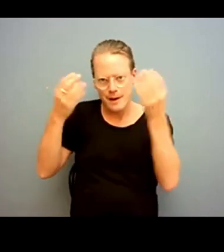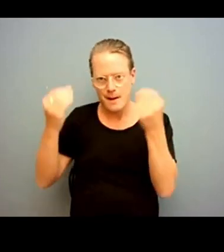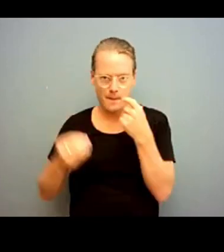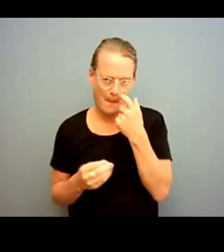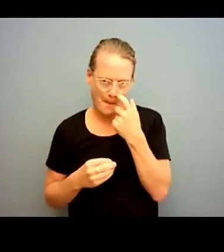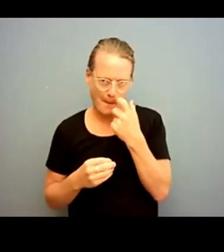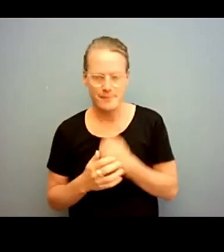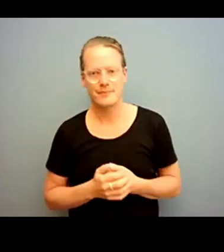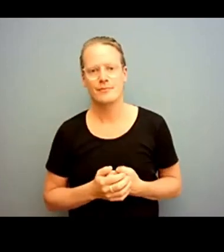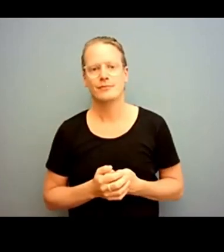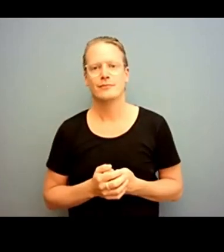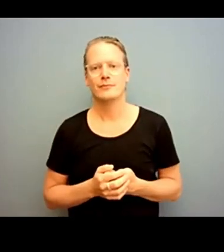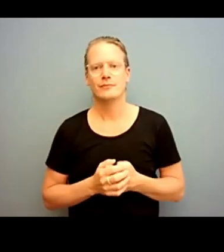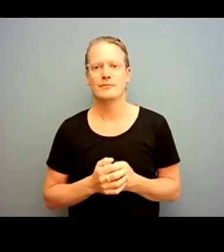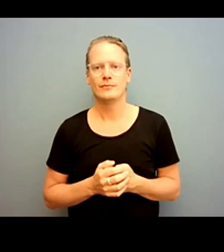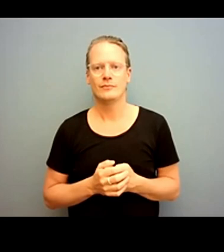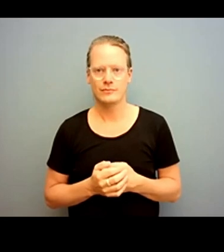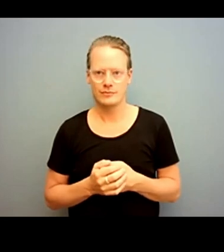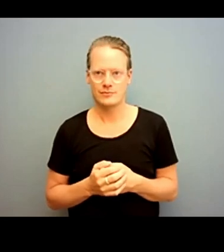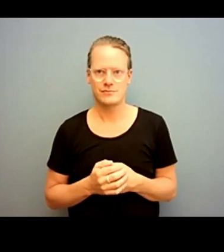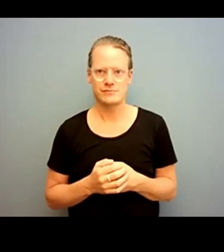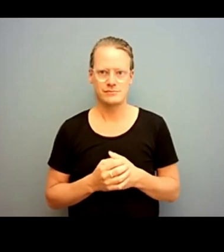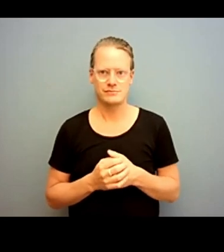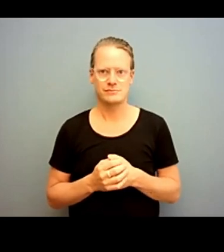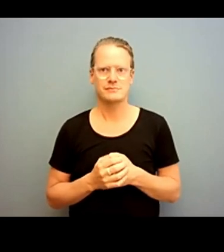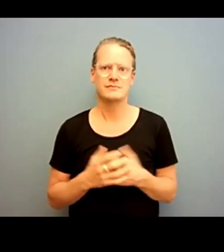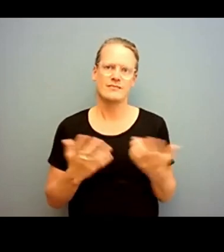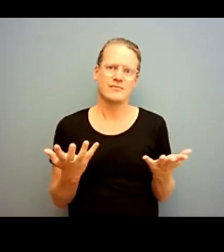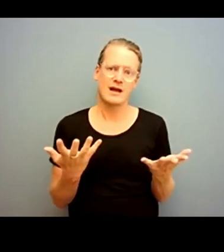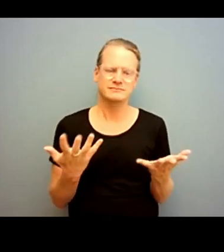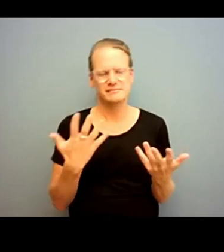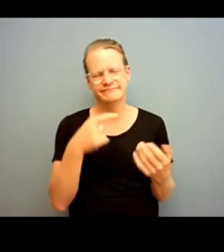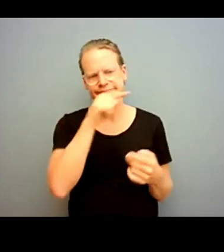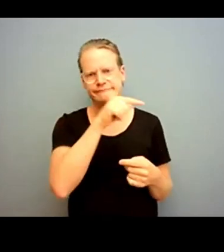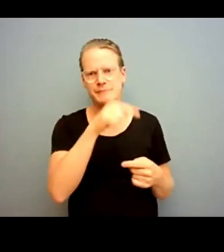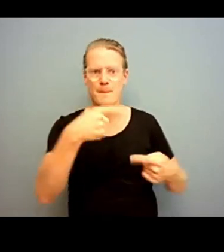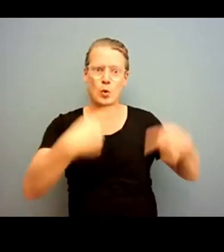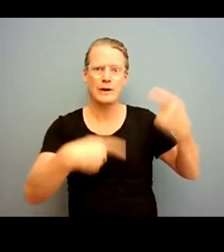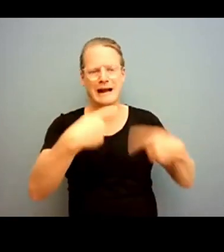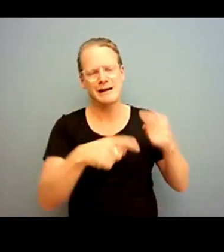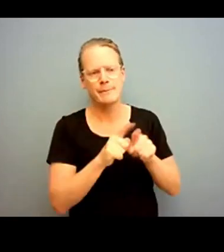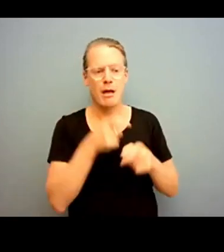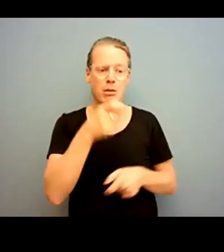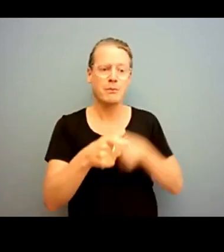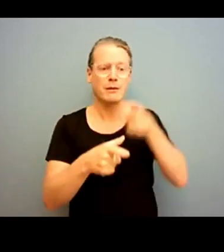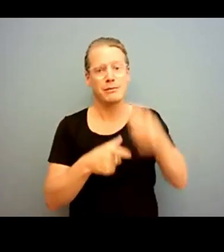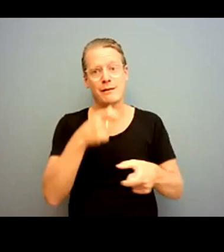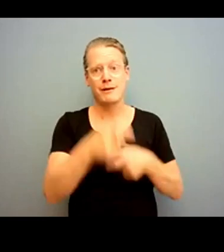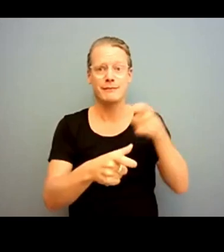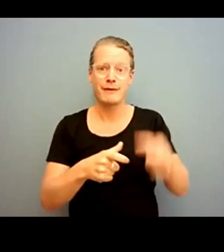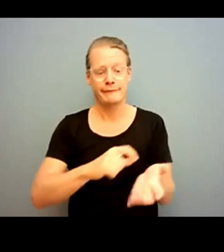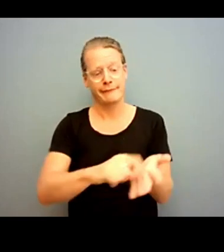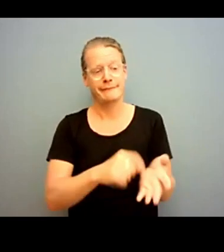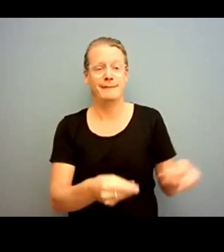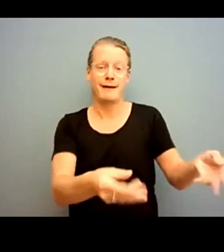with power politics. Indigenous groups were present during the drafting, especially from New Zealand